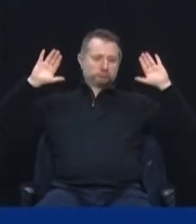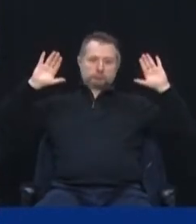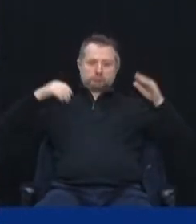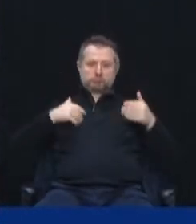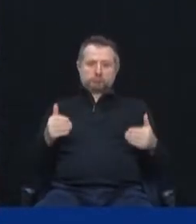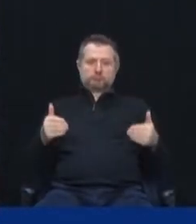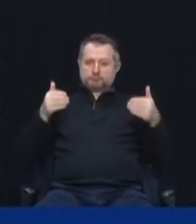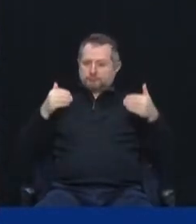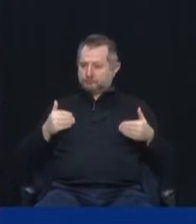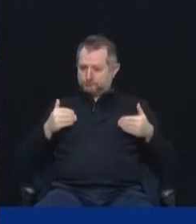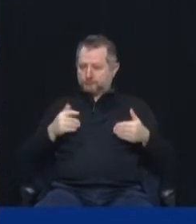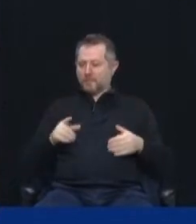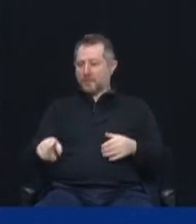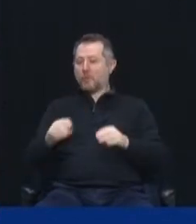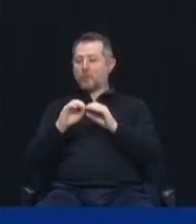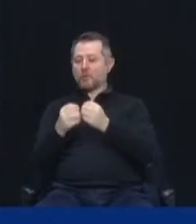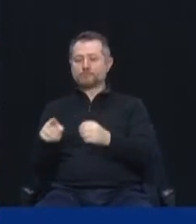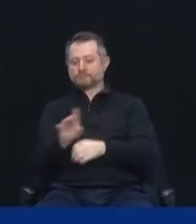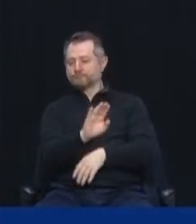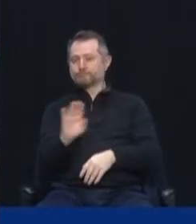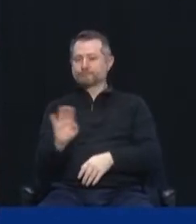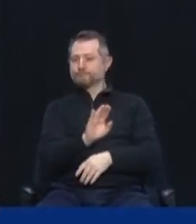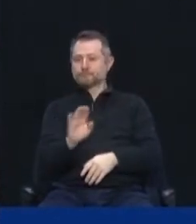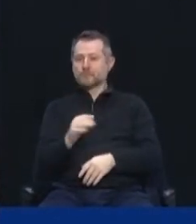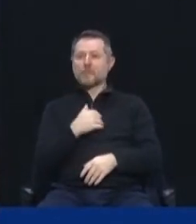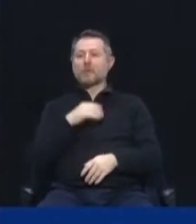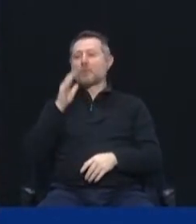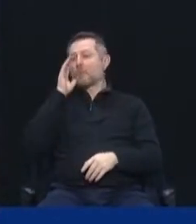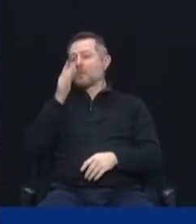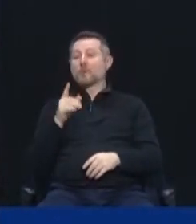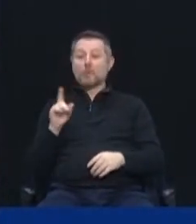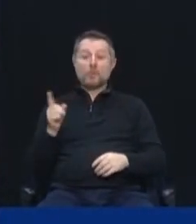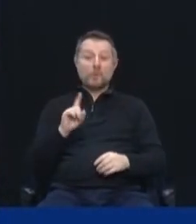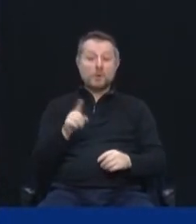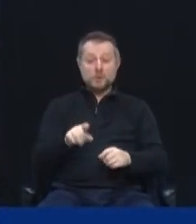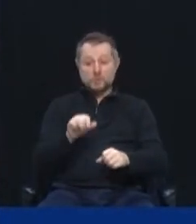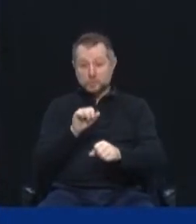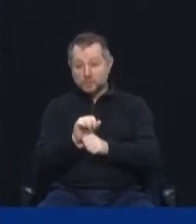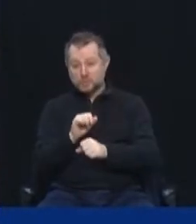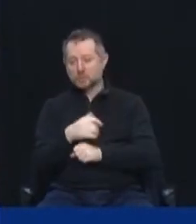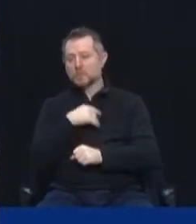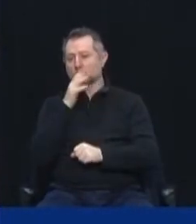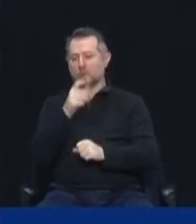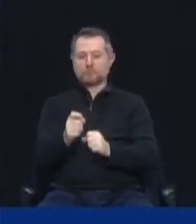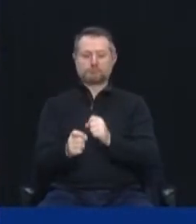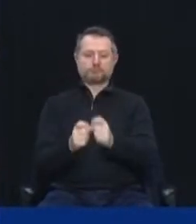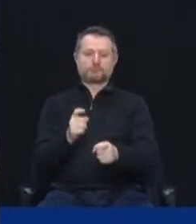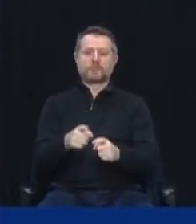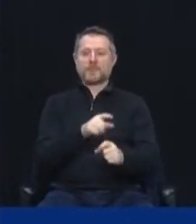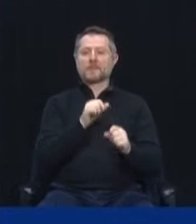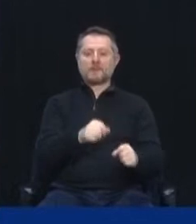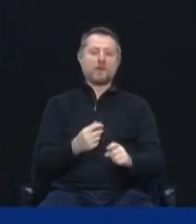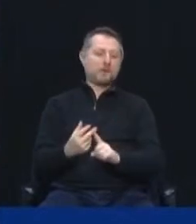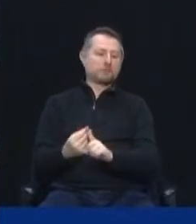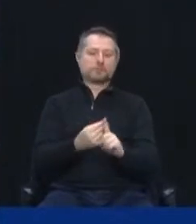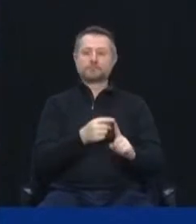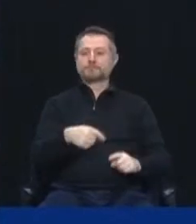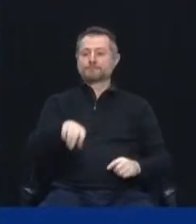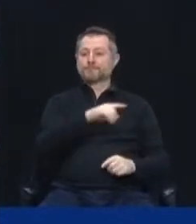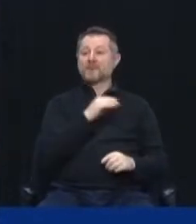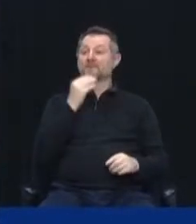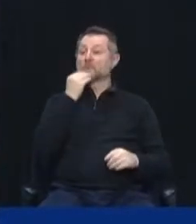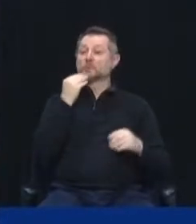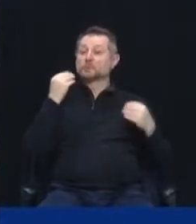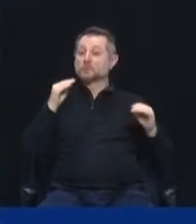And we'll make it available to you where you work. We will bring it to the grocery